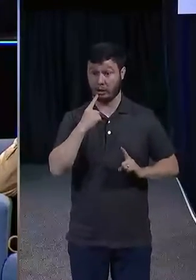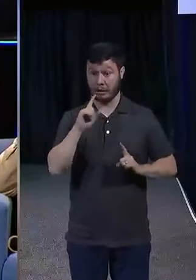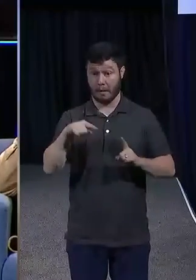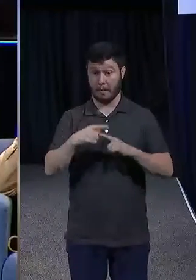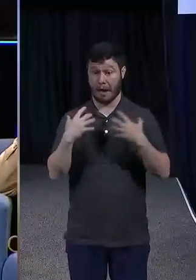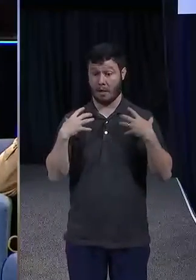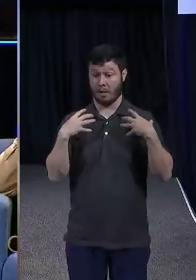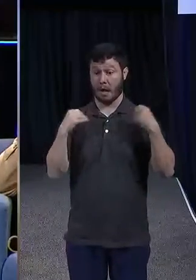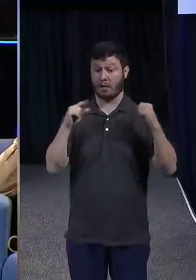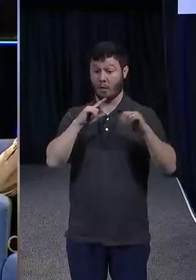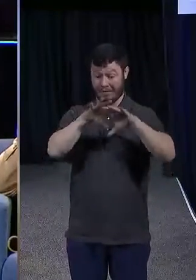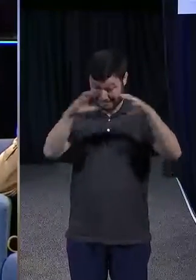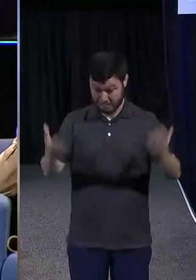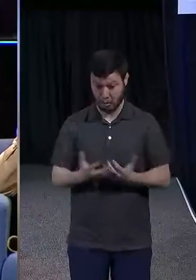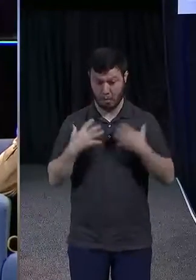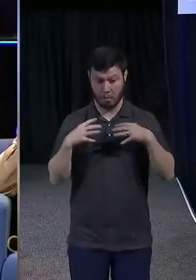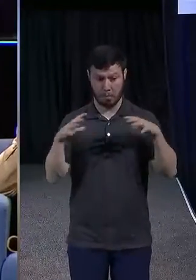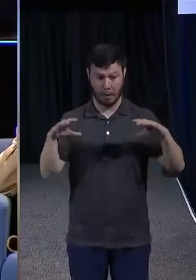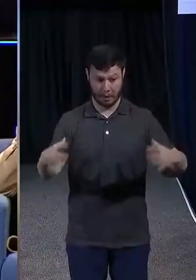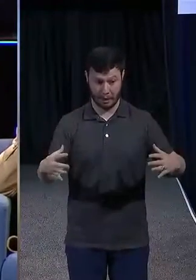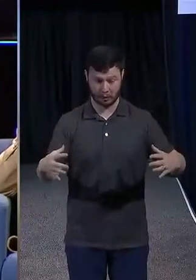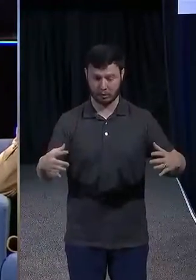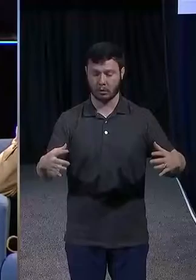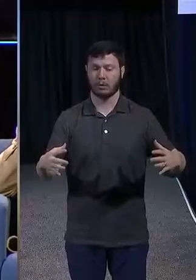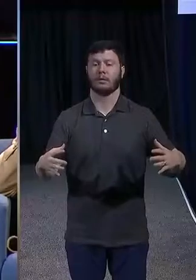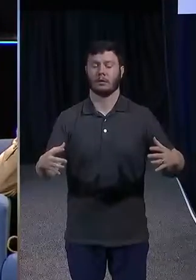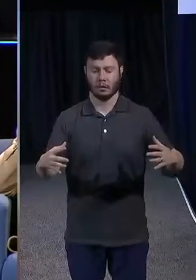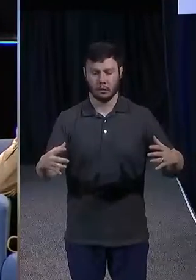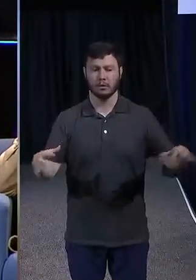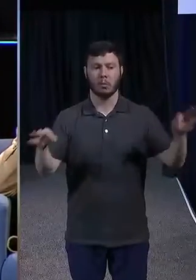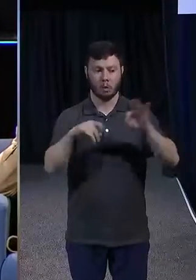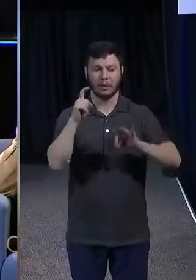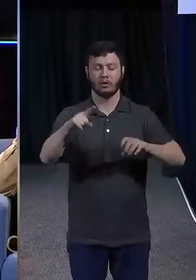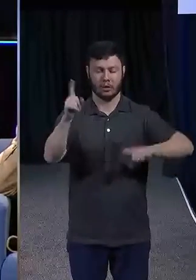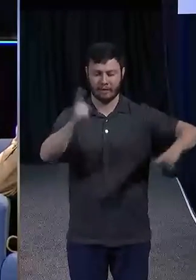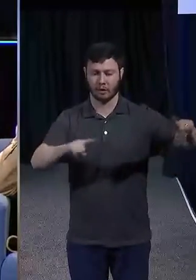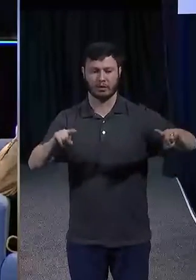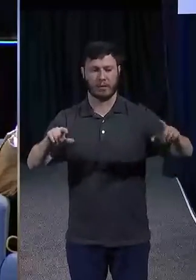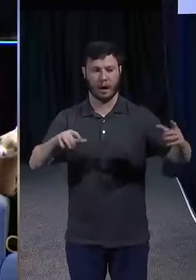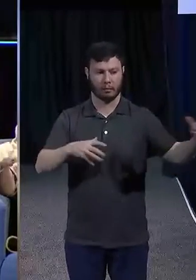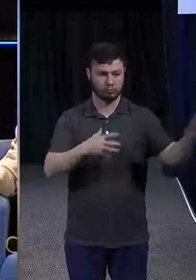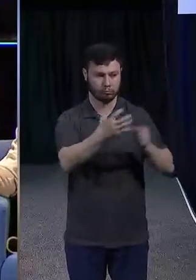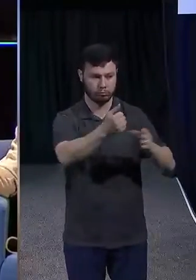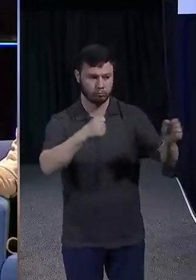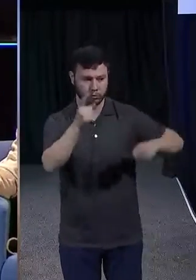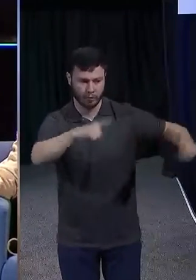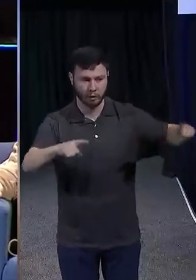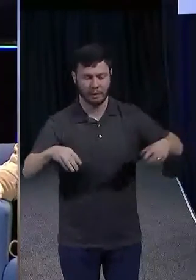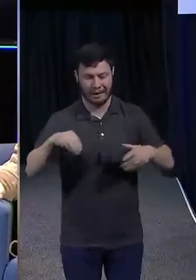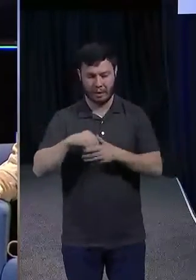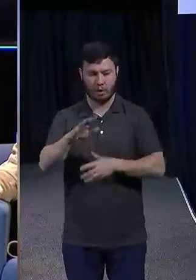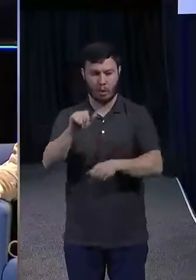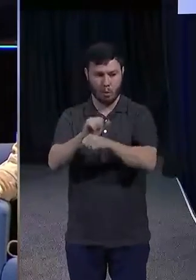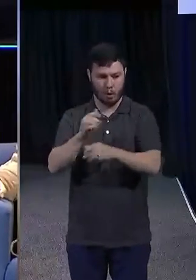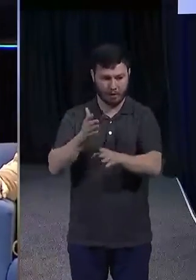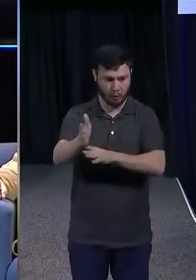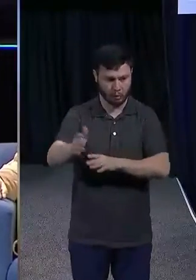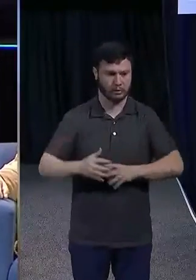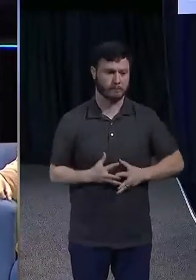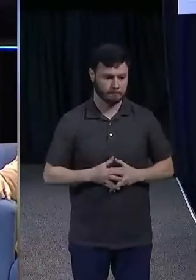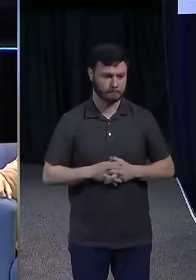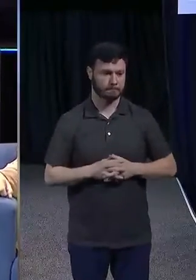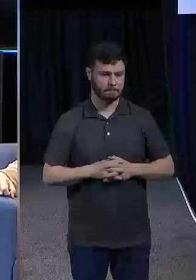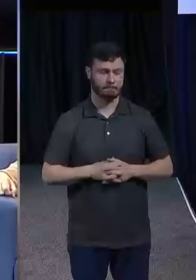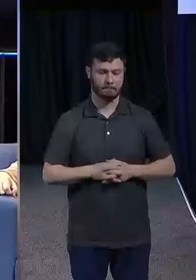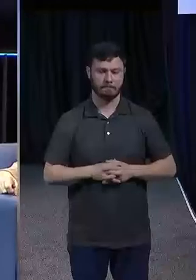entire population, then it is important to diversify your workforce through education. Absolutely. Thank you.